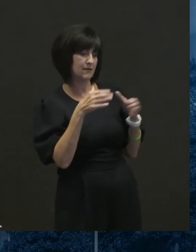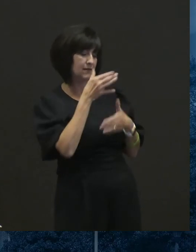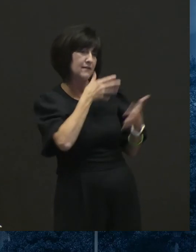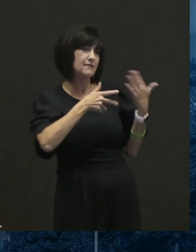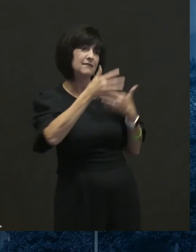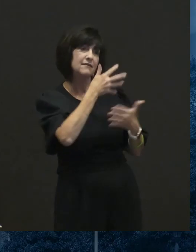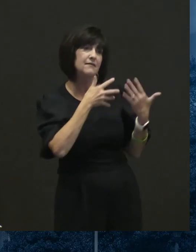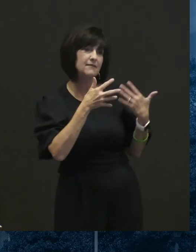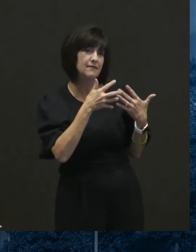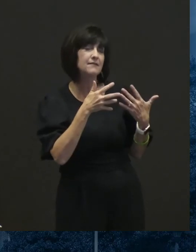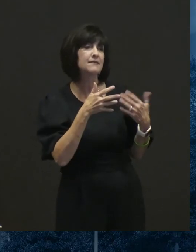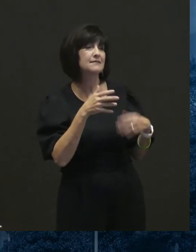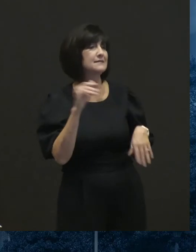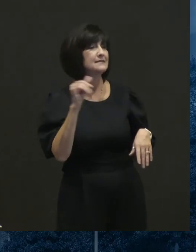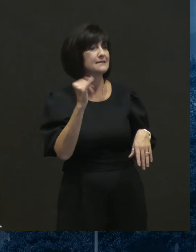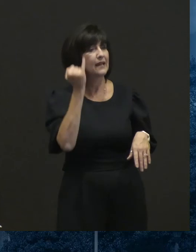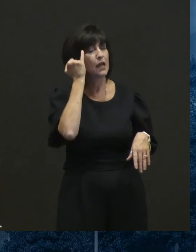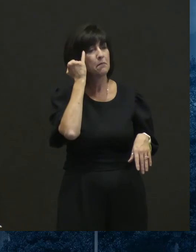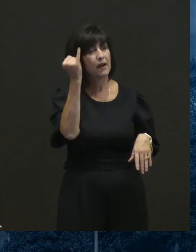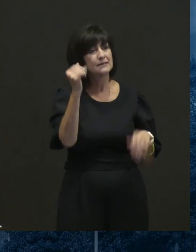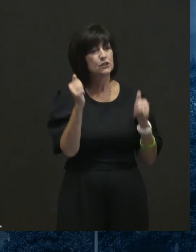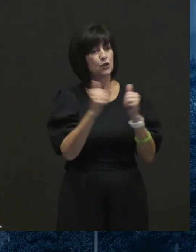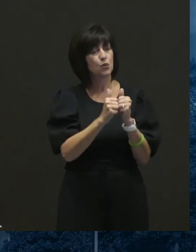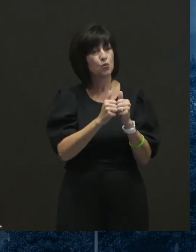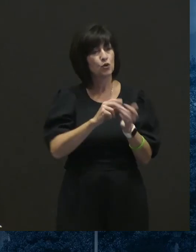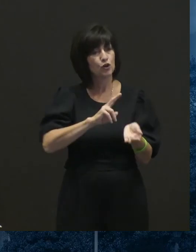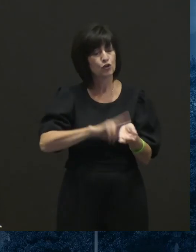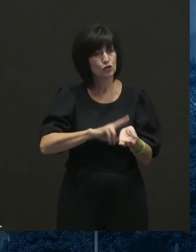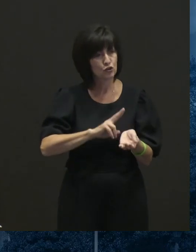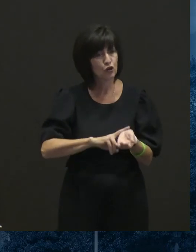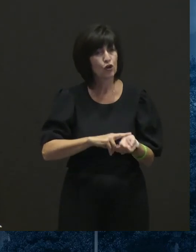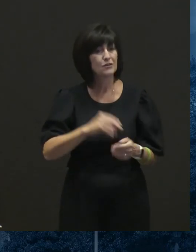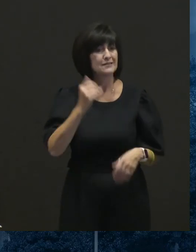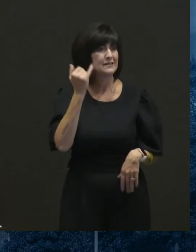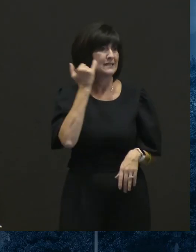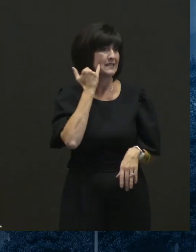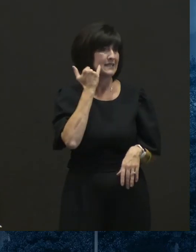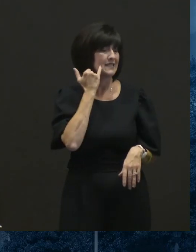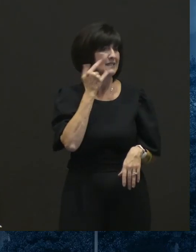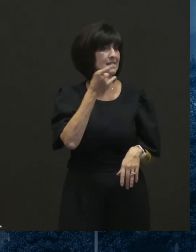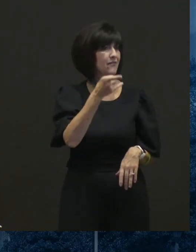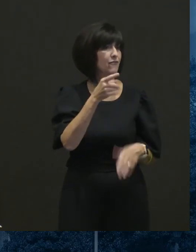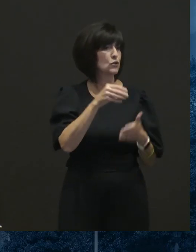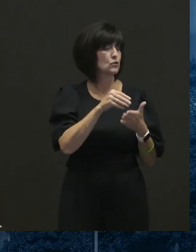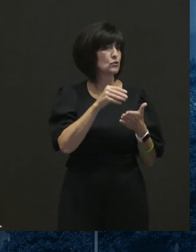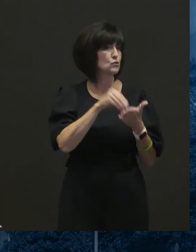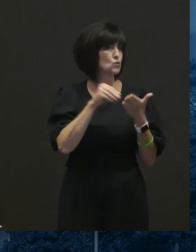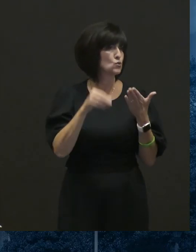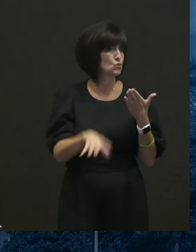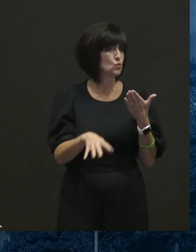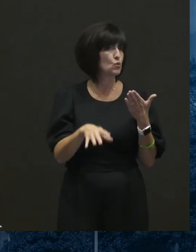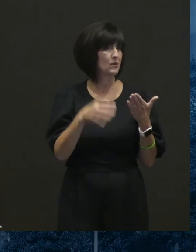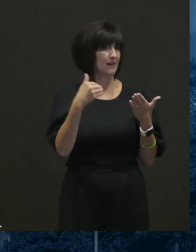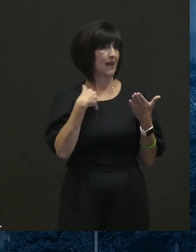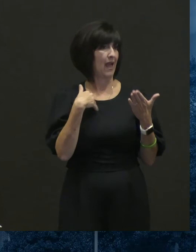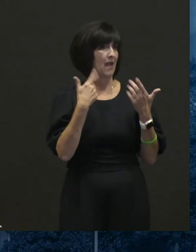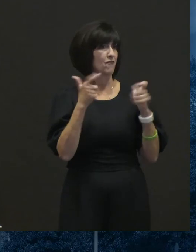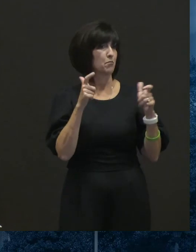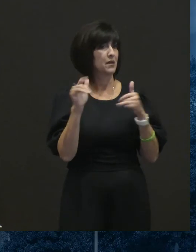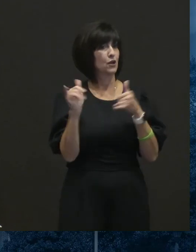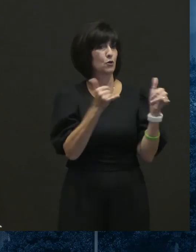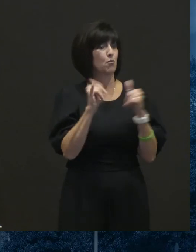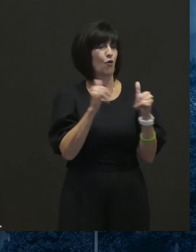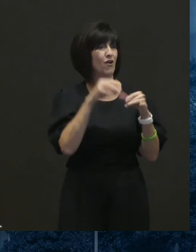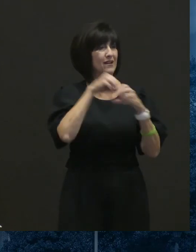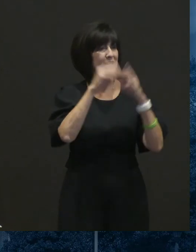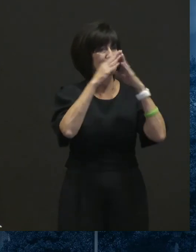in nursing homes, whether it's students who are partying in off-campus, housing, that kind of thing. Same thing